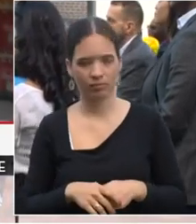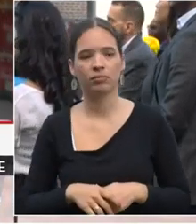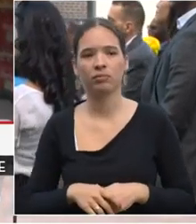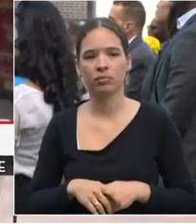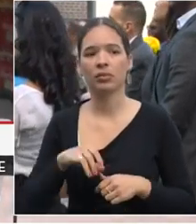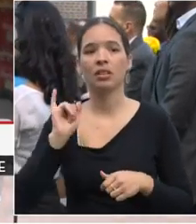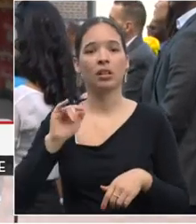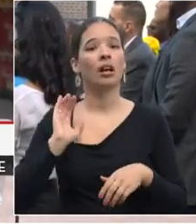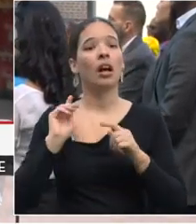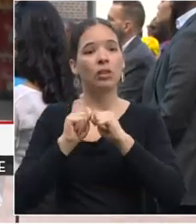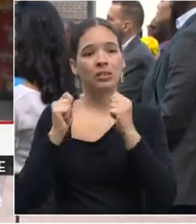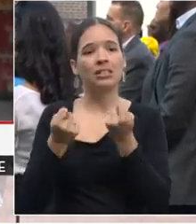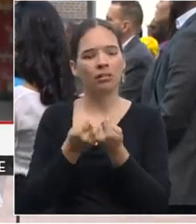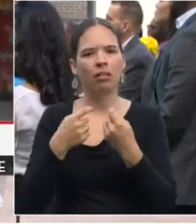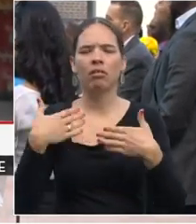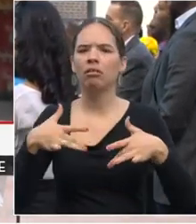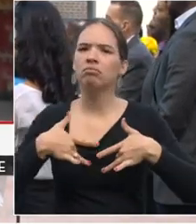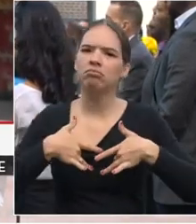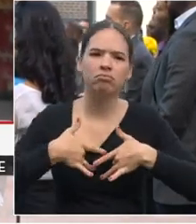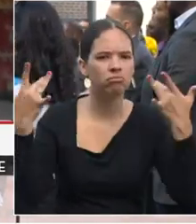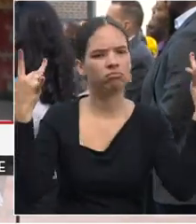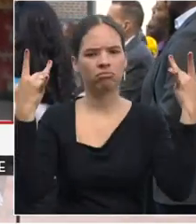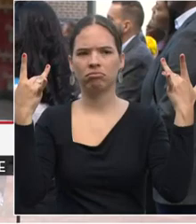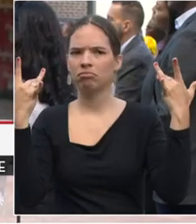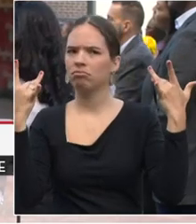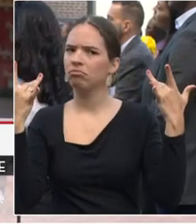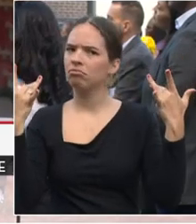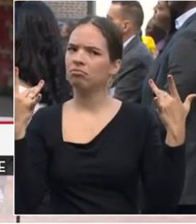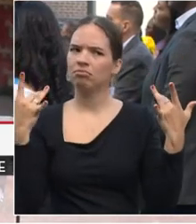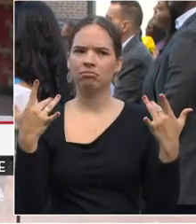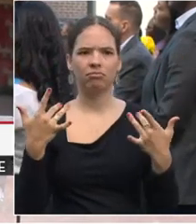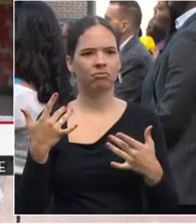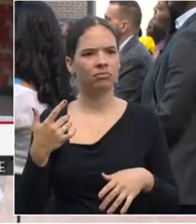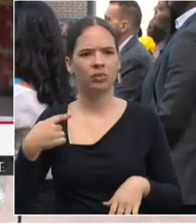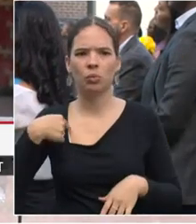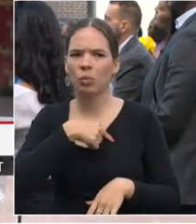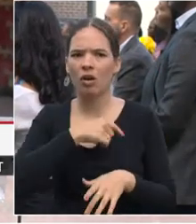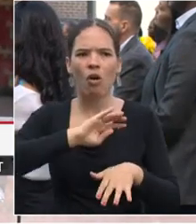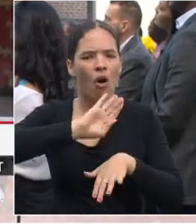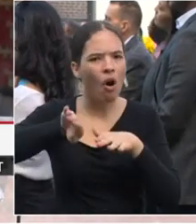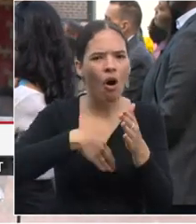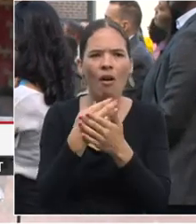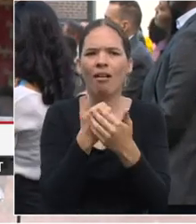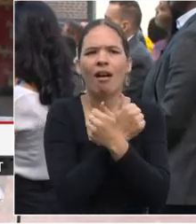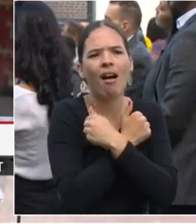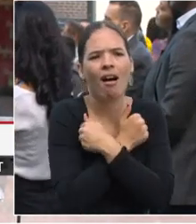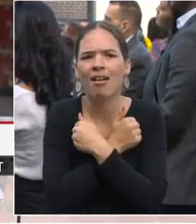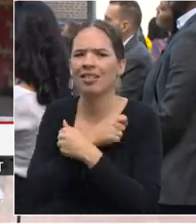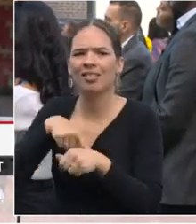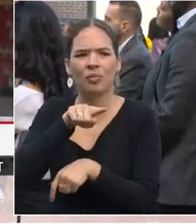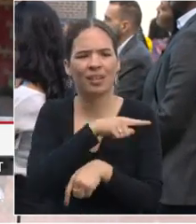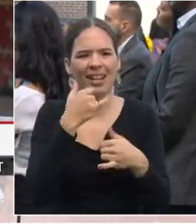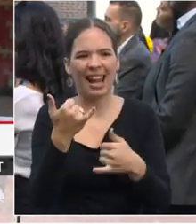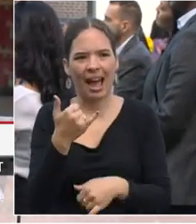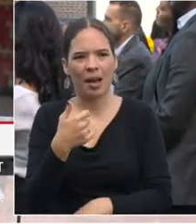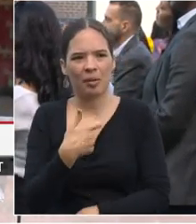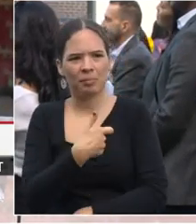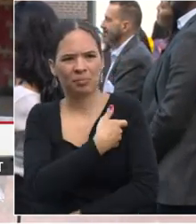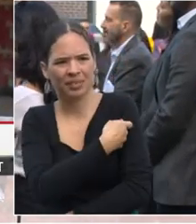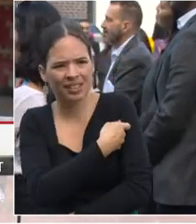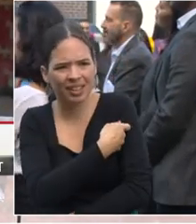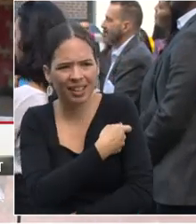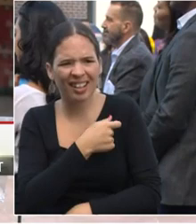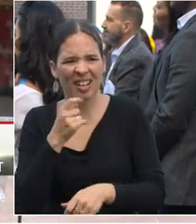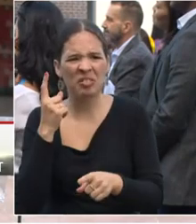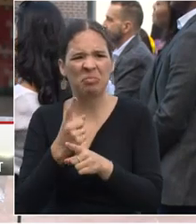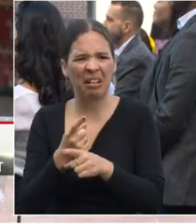excited. When I saw Ms. Thornhill, we both hugged each other, and then we pinched one another to make sure that it was real, that this was actually